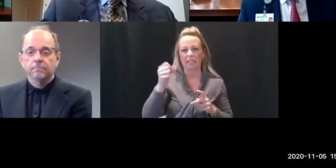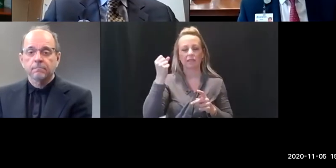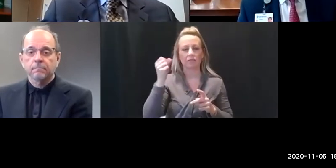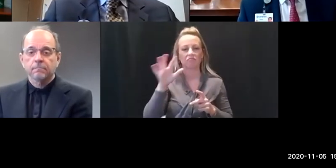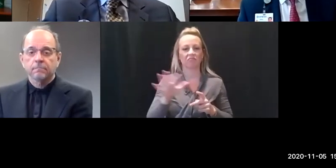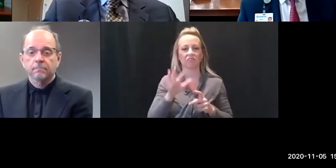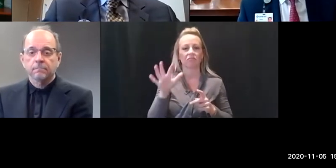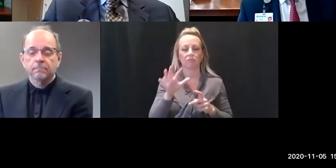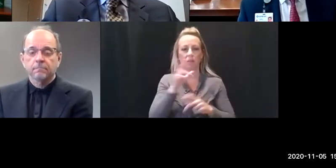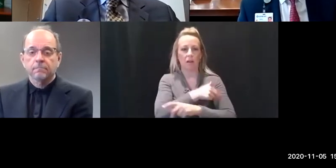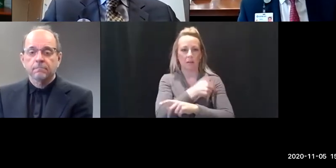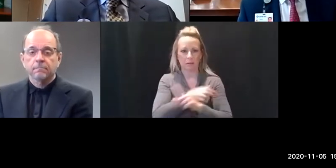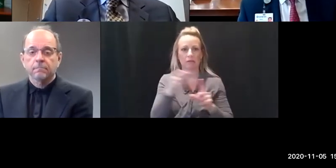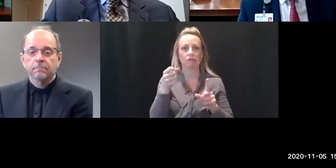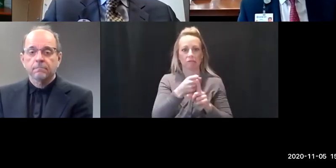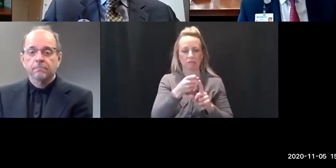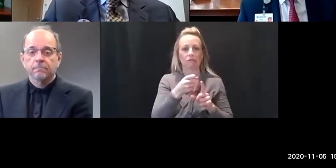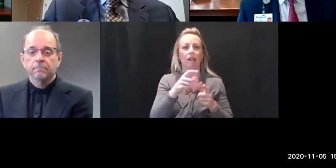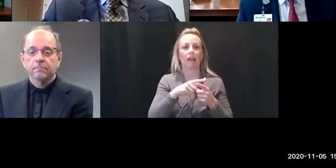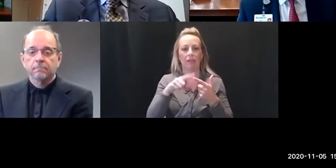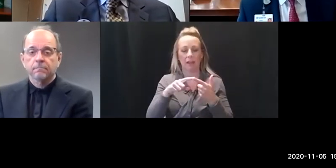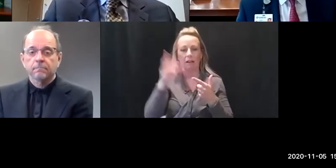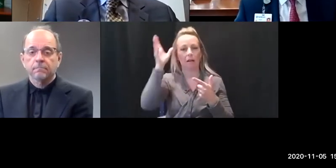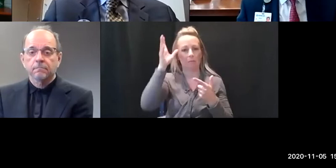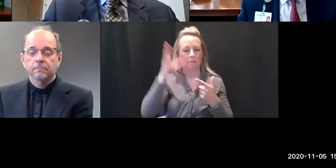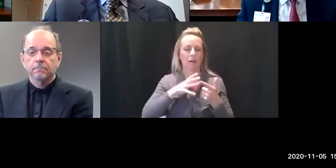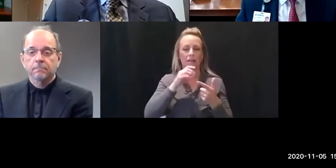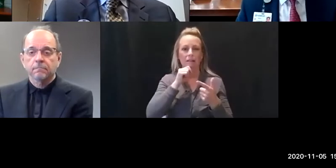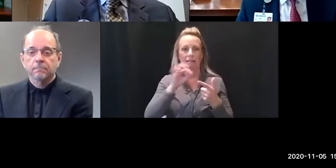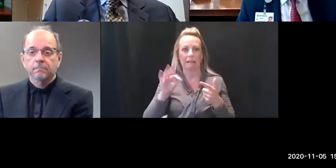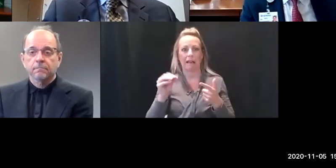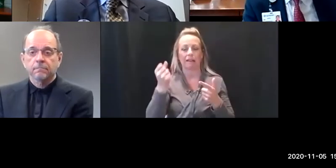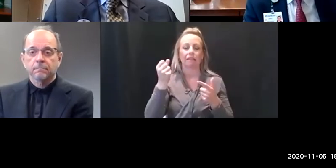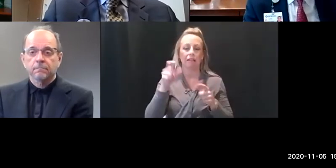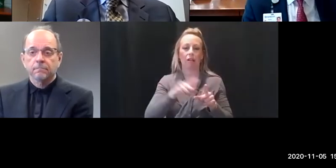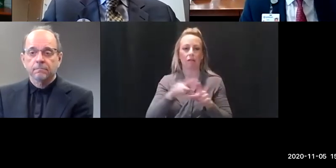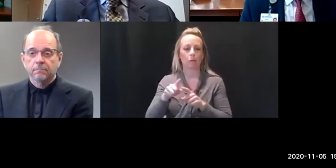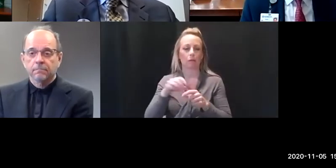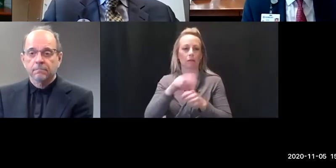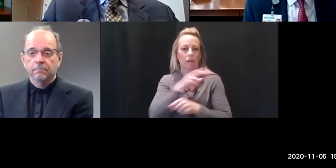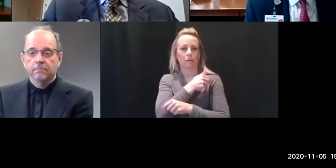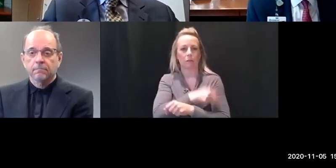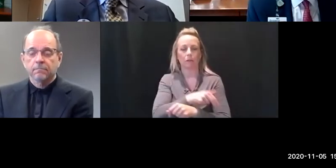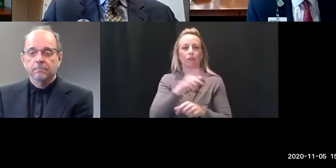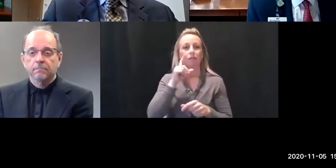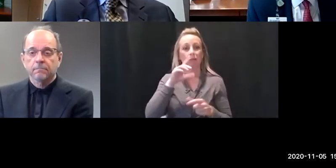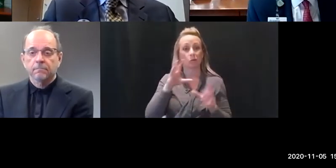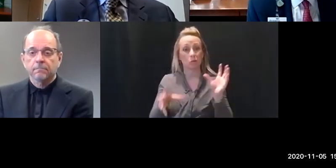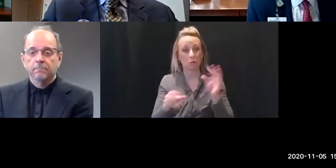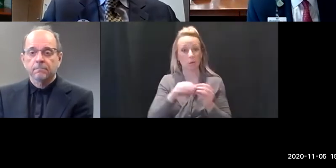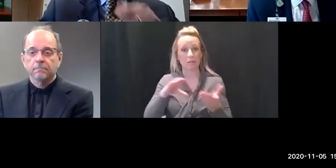hospitalized, and a man in his 90s who had also been hospitalized. Our total deaths in Rock Island County now stand